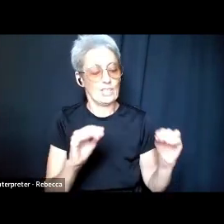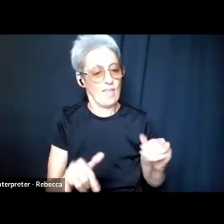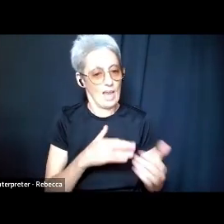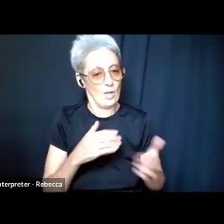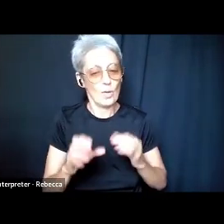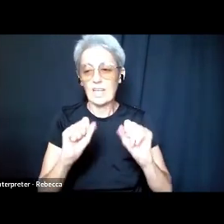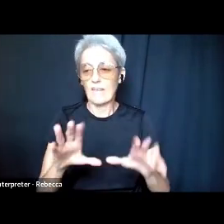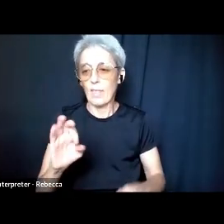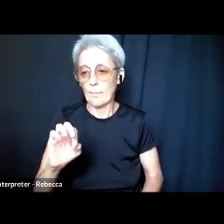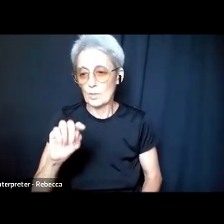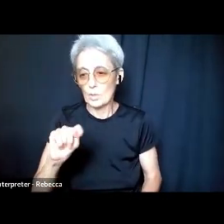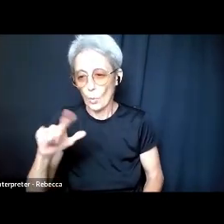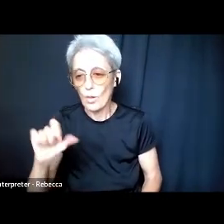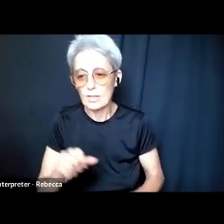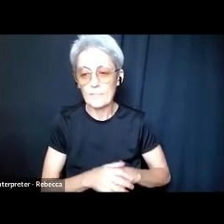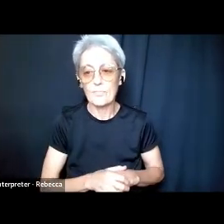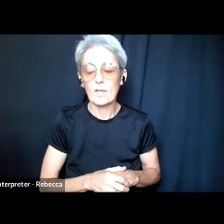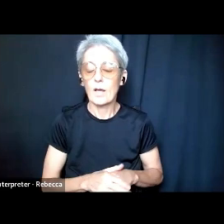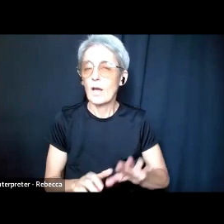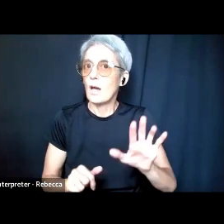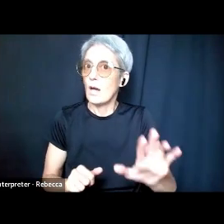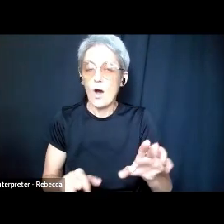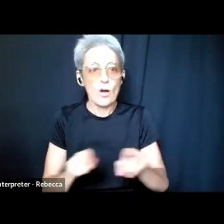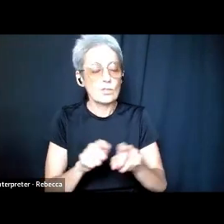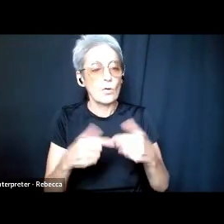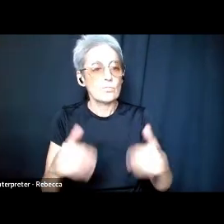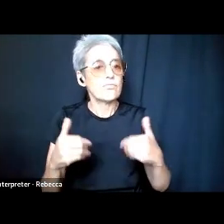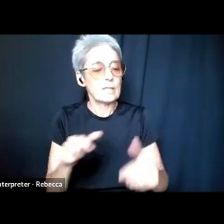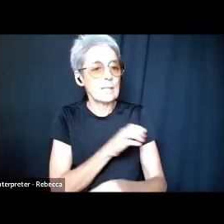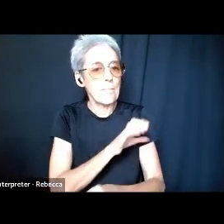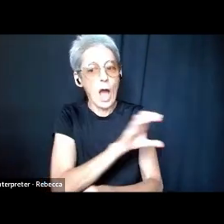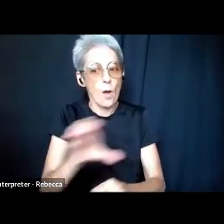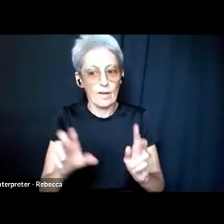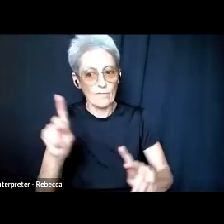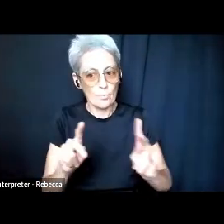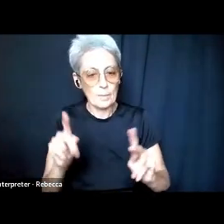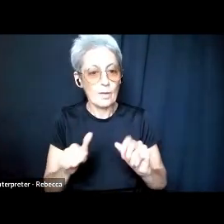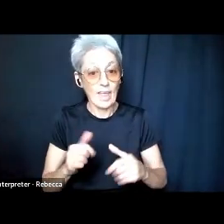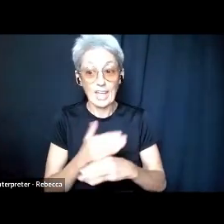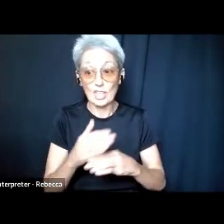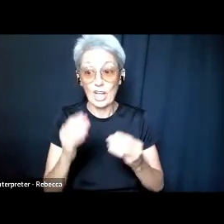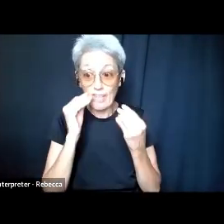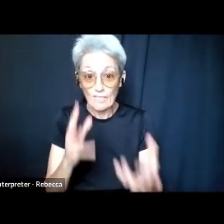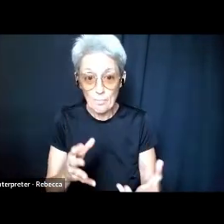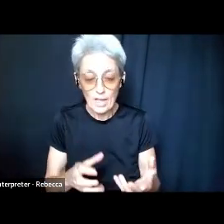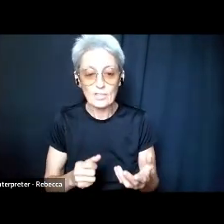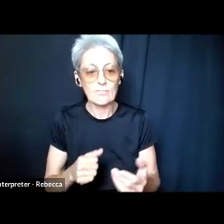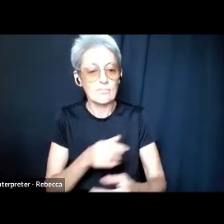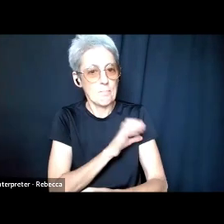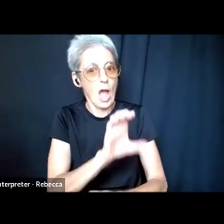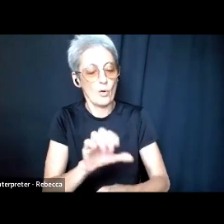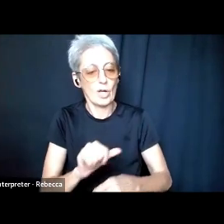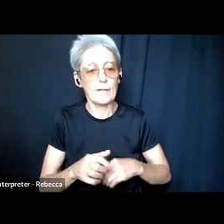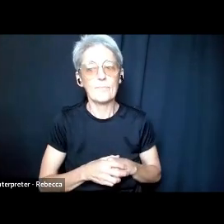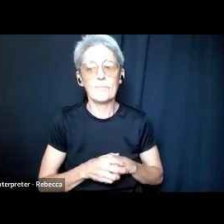also know that it is so empowering for people to be able to share this information. And if you will go to